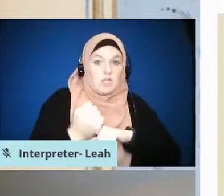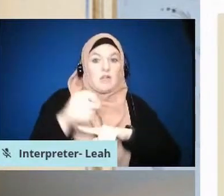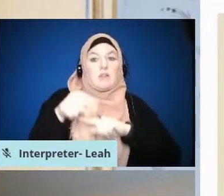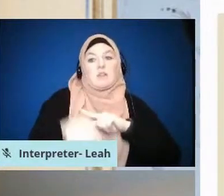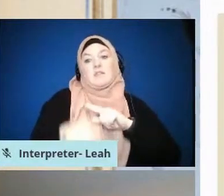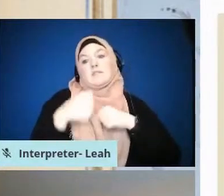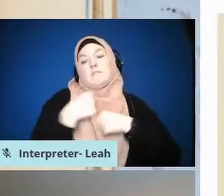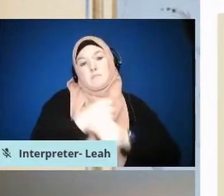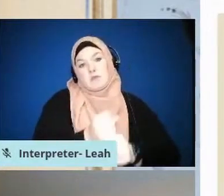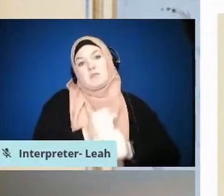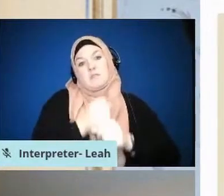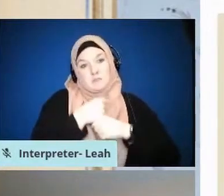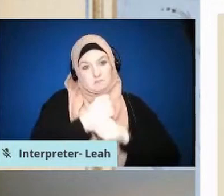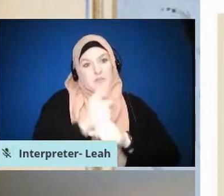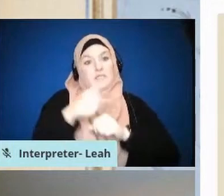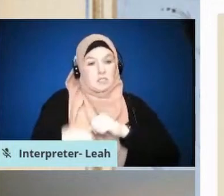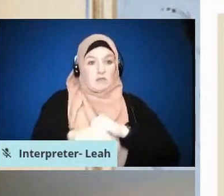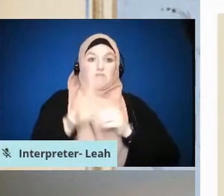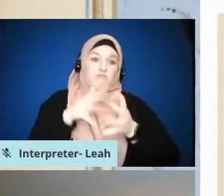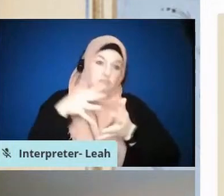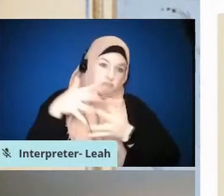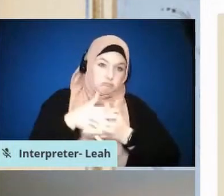this makes them grounded